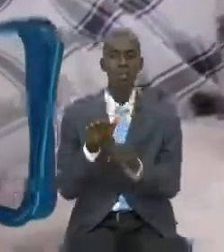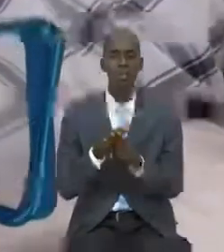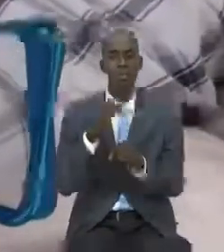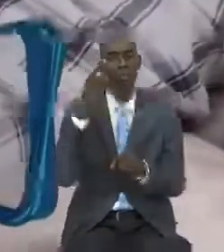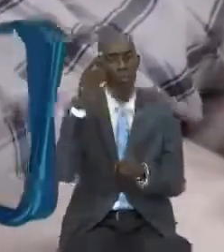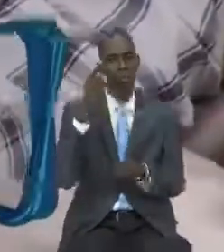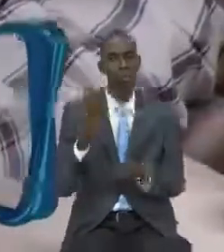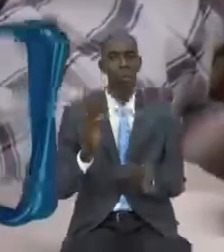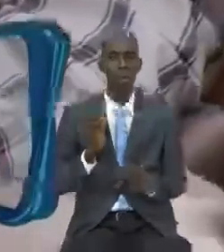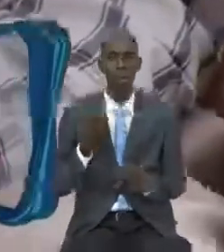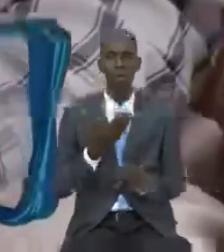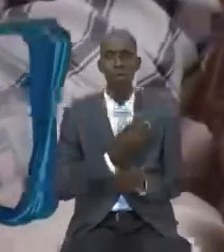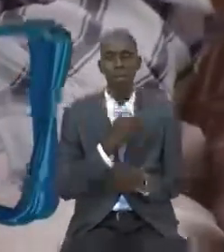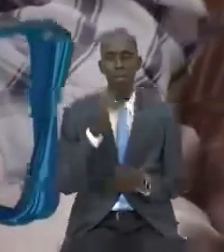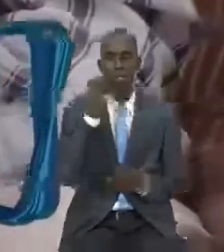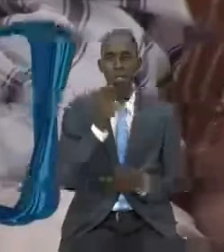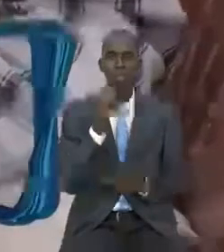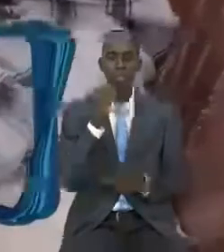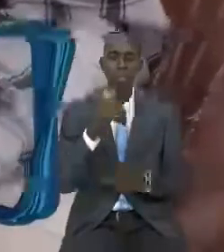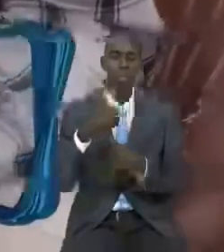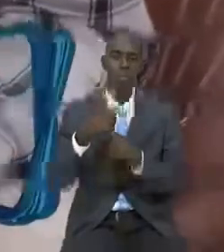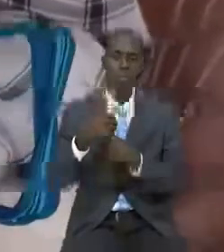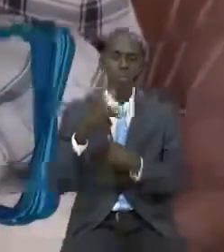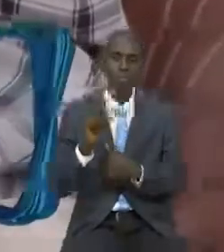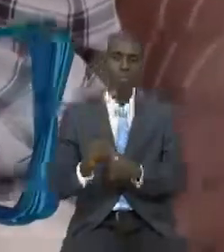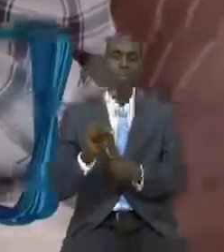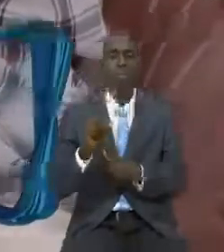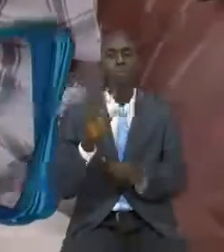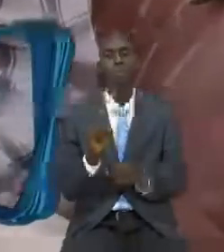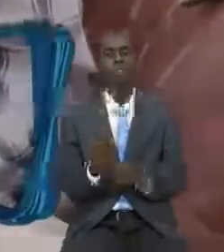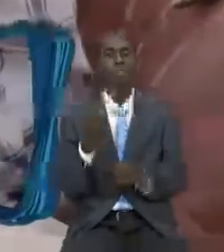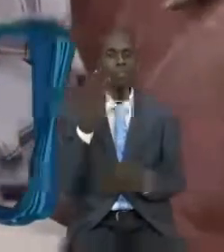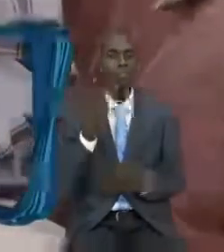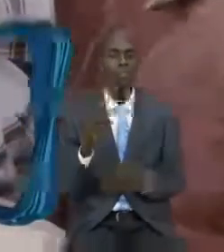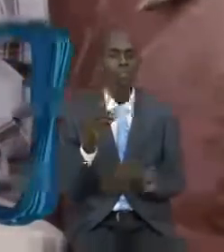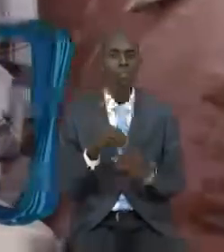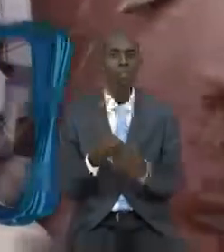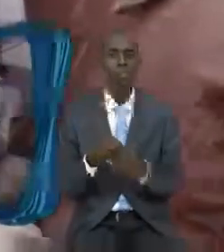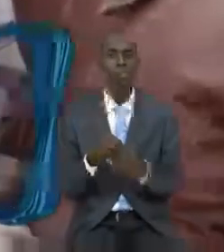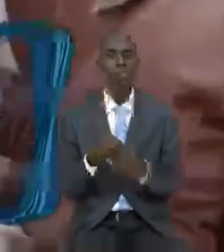for our daily needs. We're looking